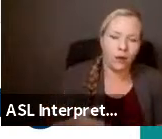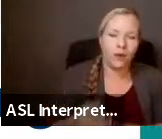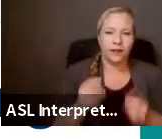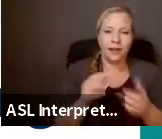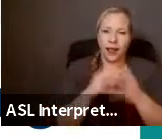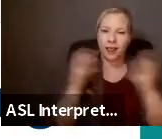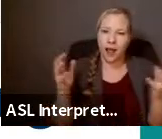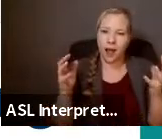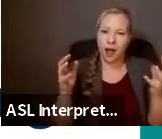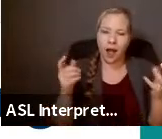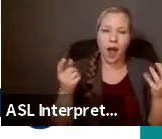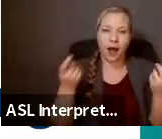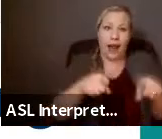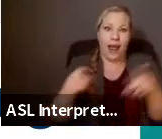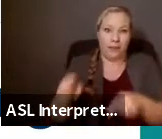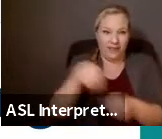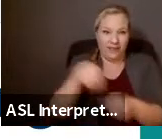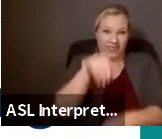those locations.